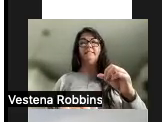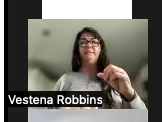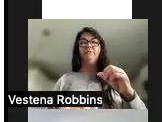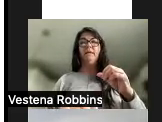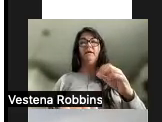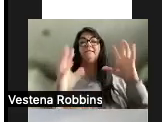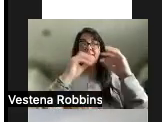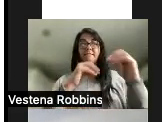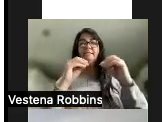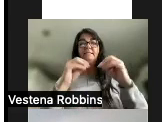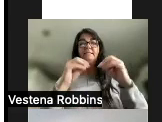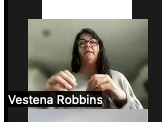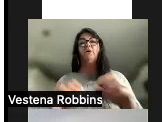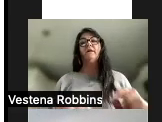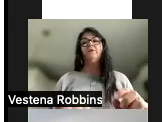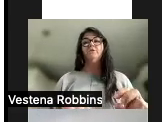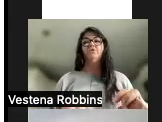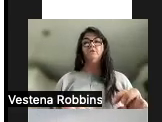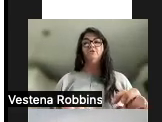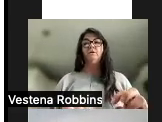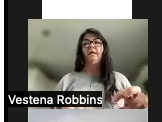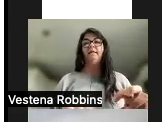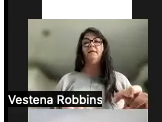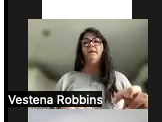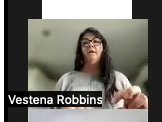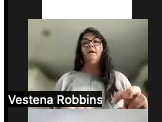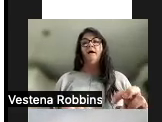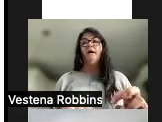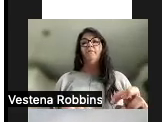Kentucky's existing system of care governance structure and